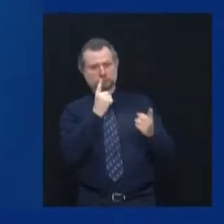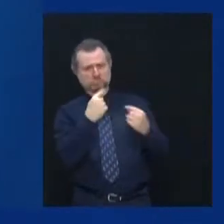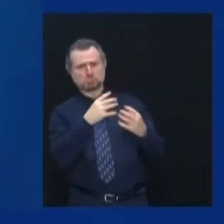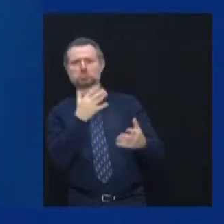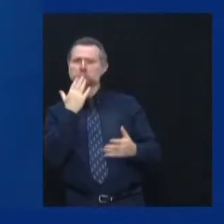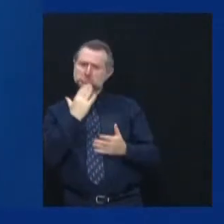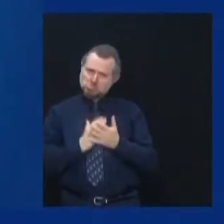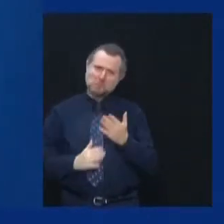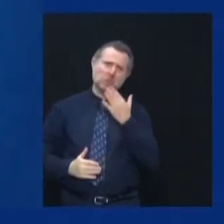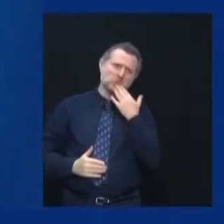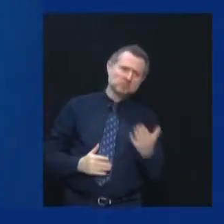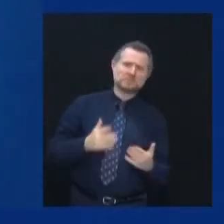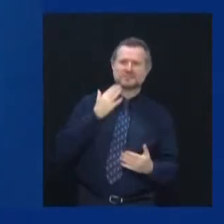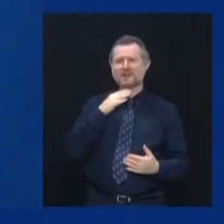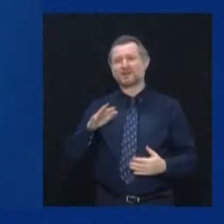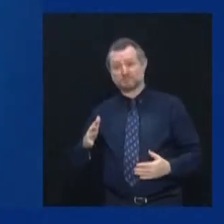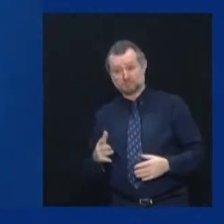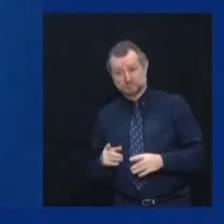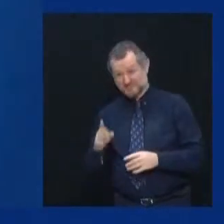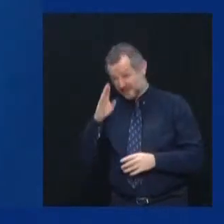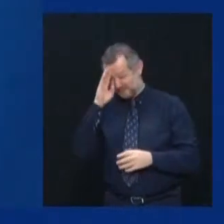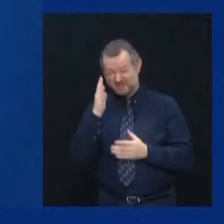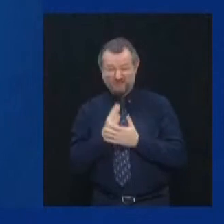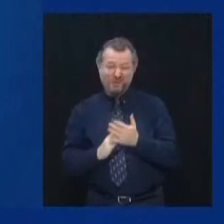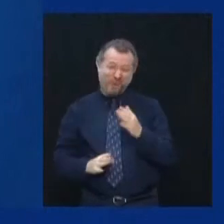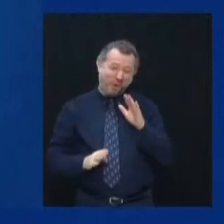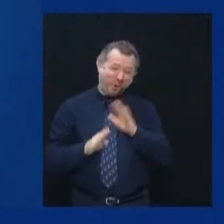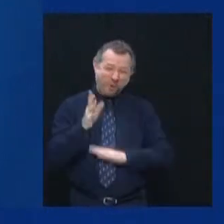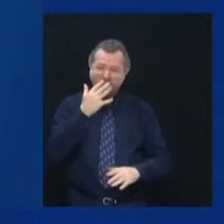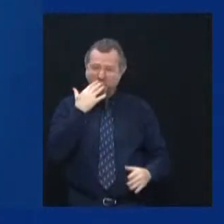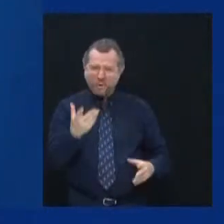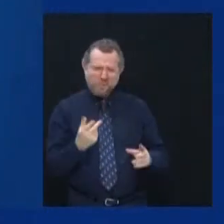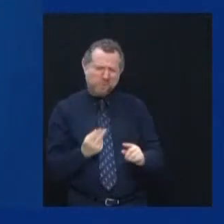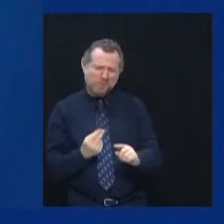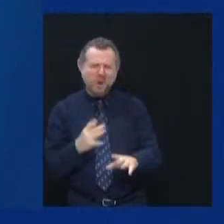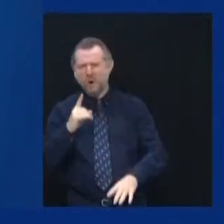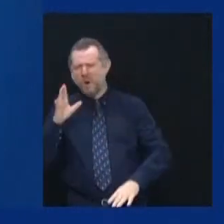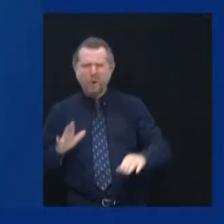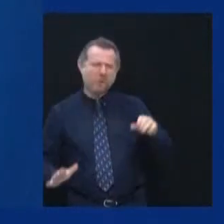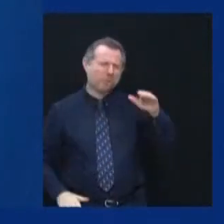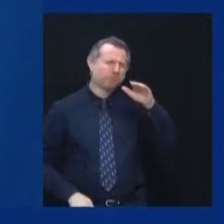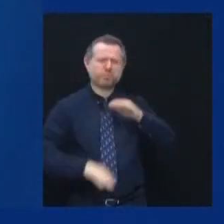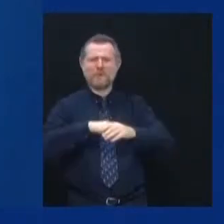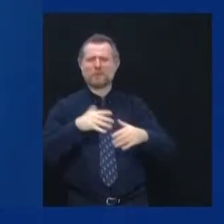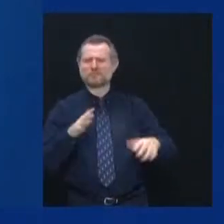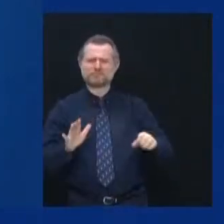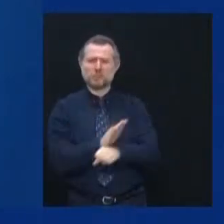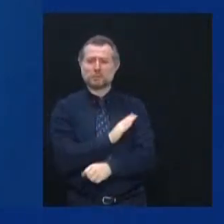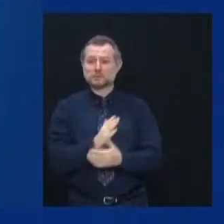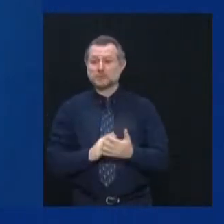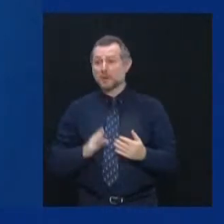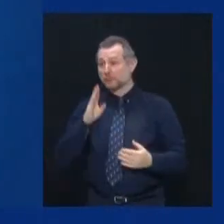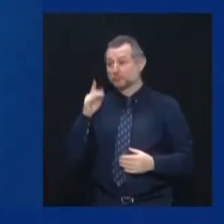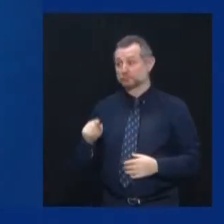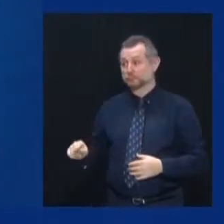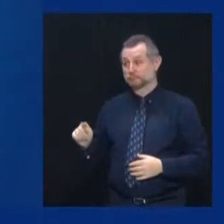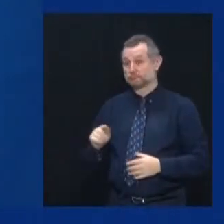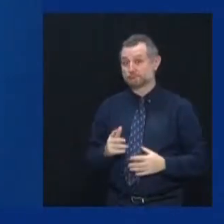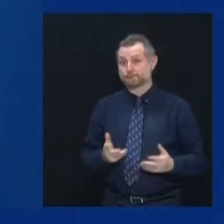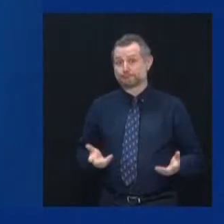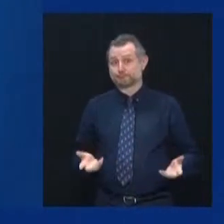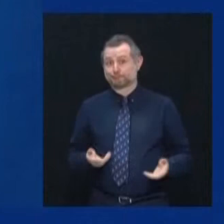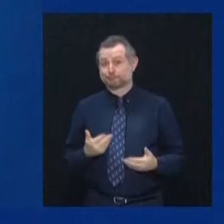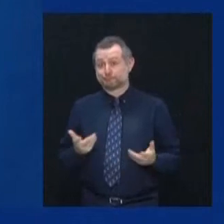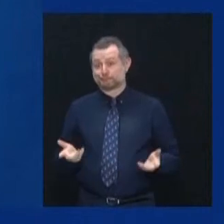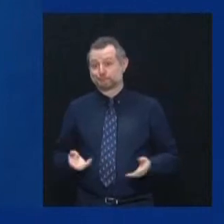some hospitals that have done a great job, and they're at 100% of the allocation. You have some hospitals that are